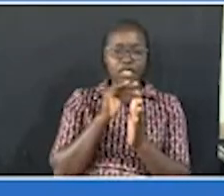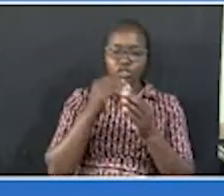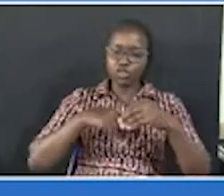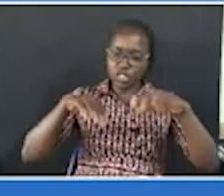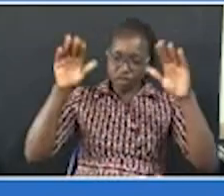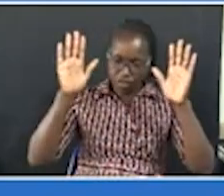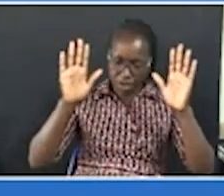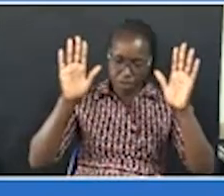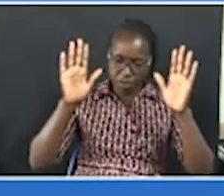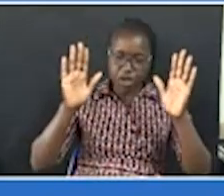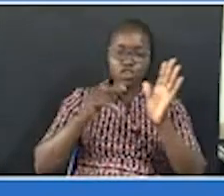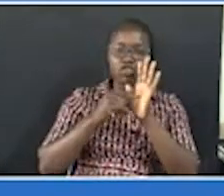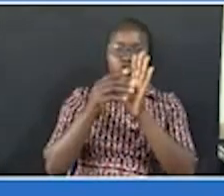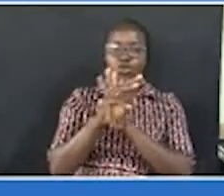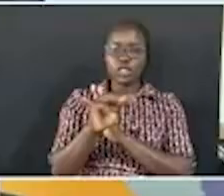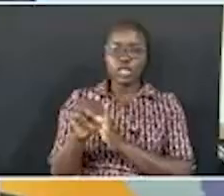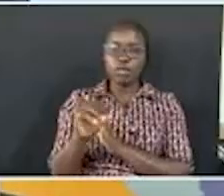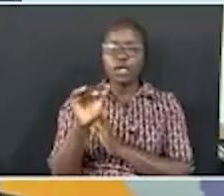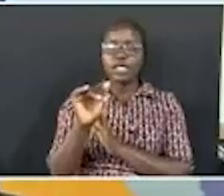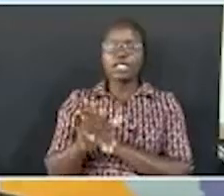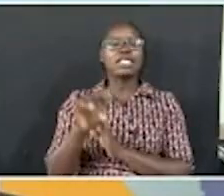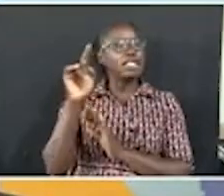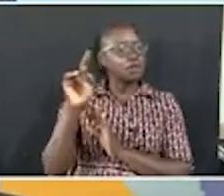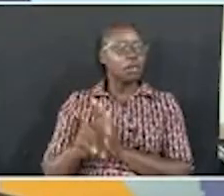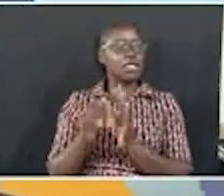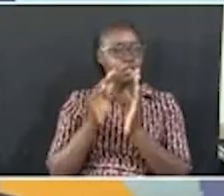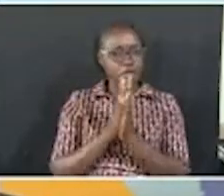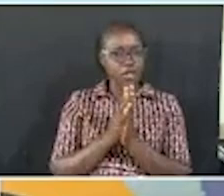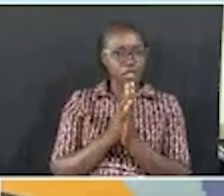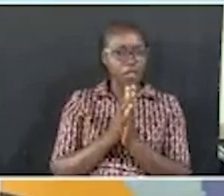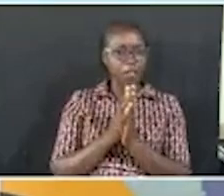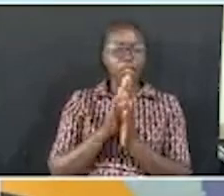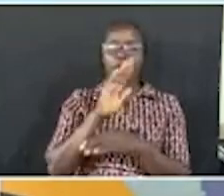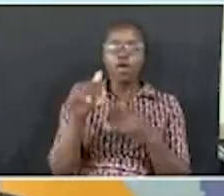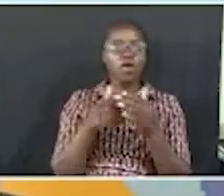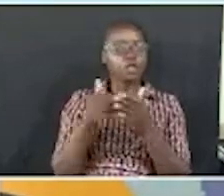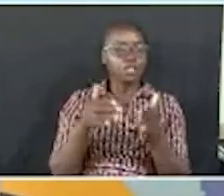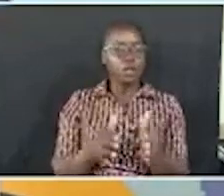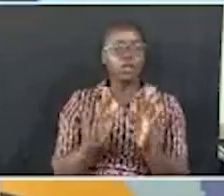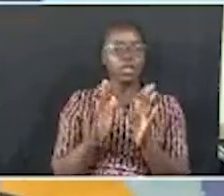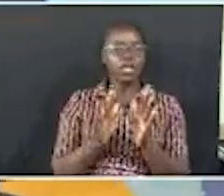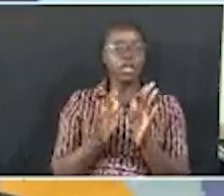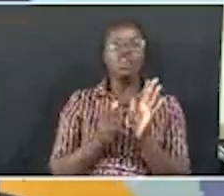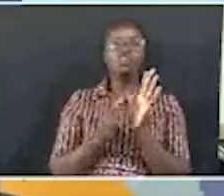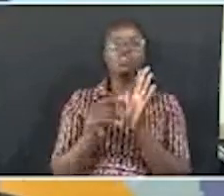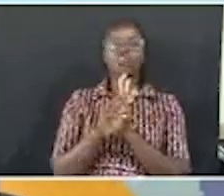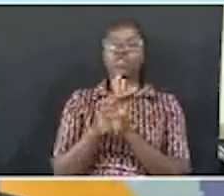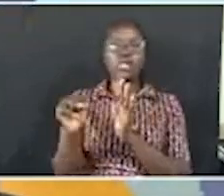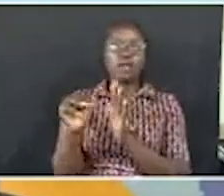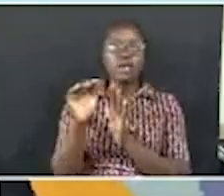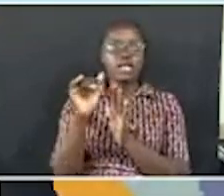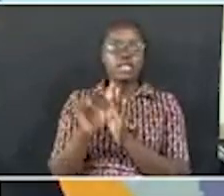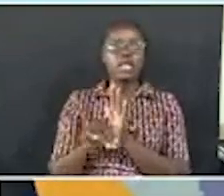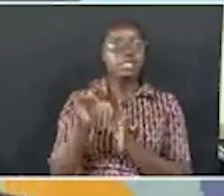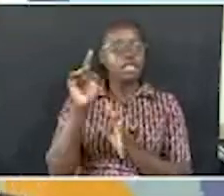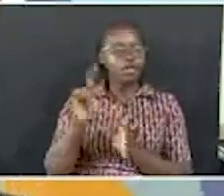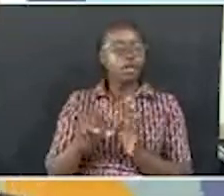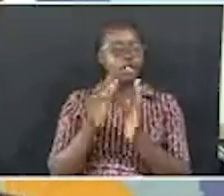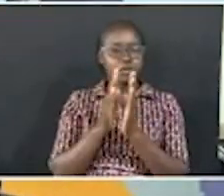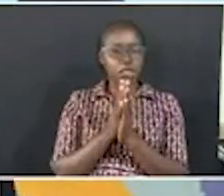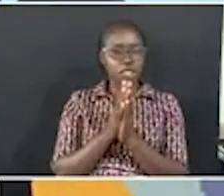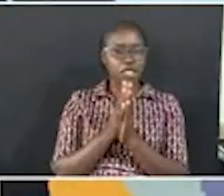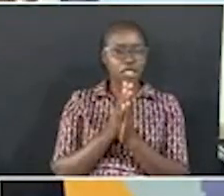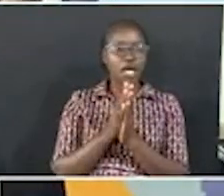give up. To show them that they must pray all the way. To show them that they must